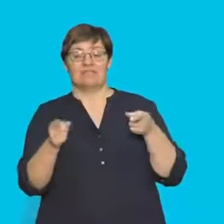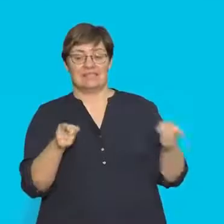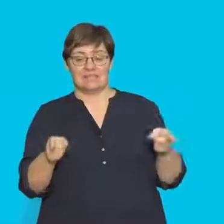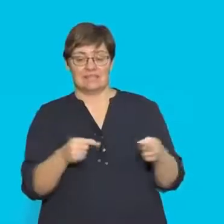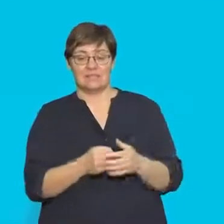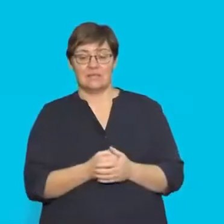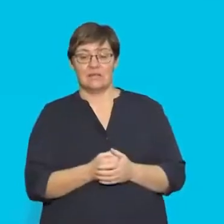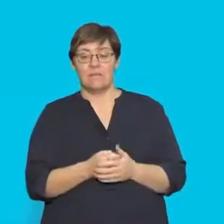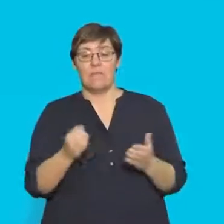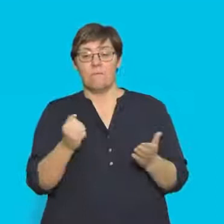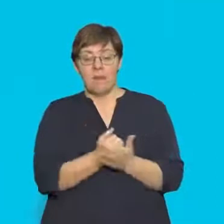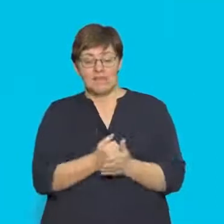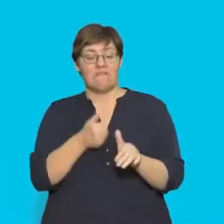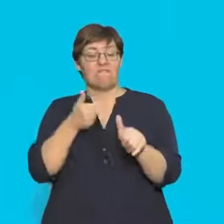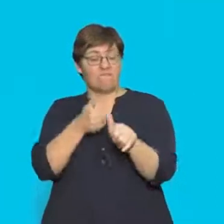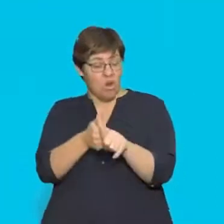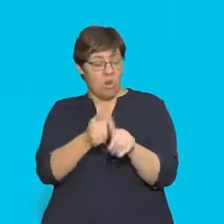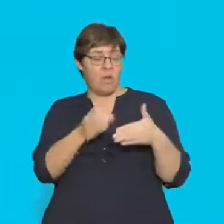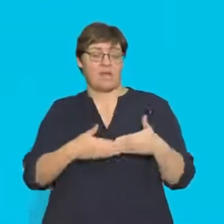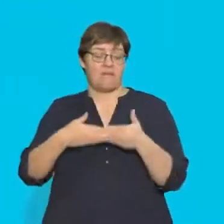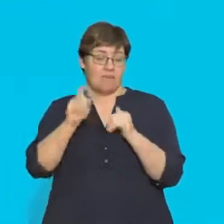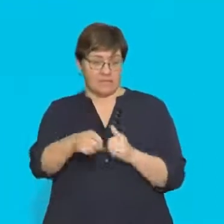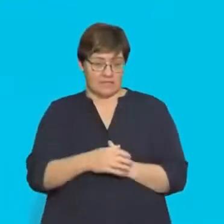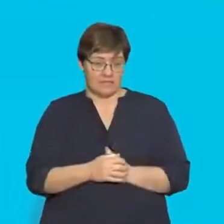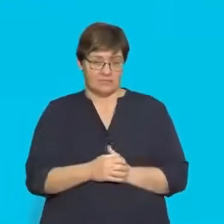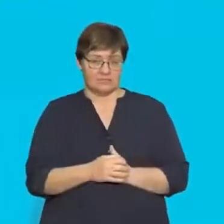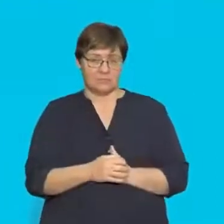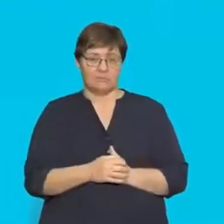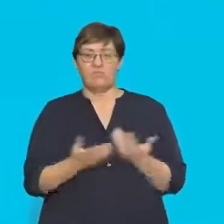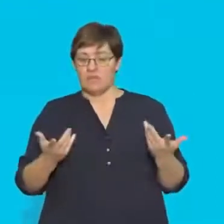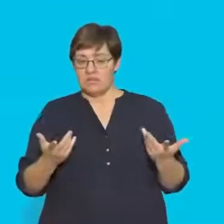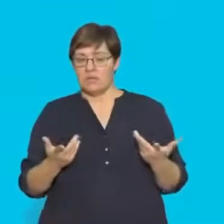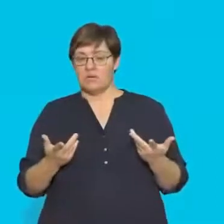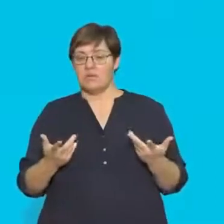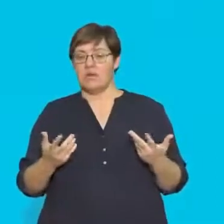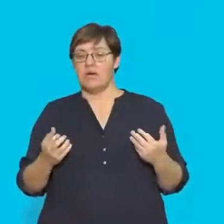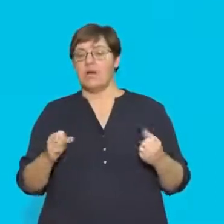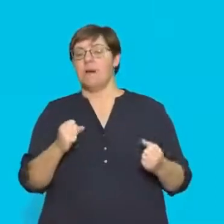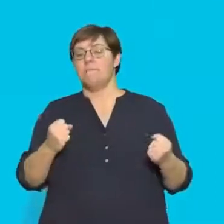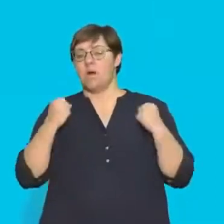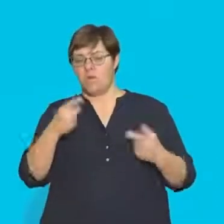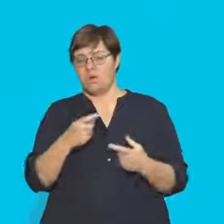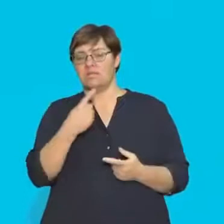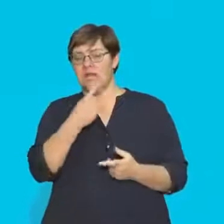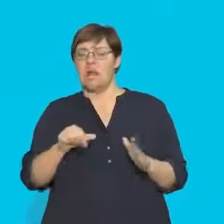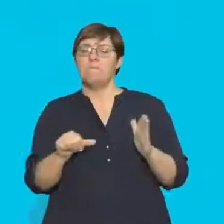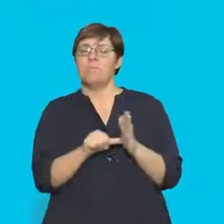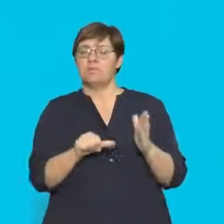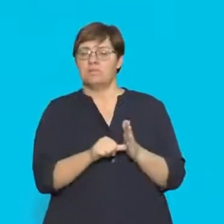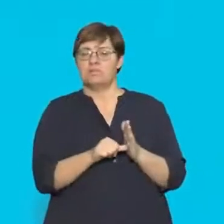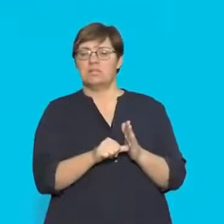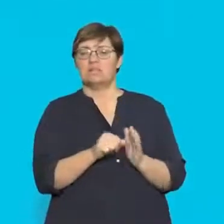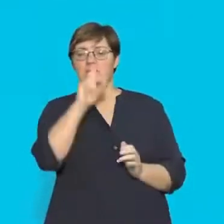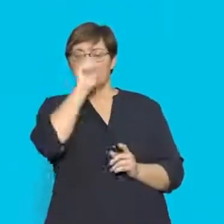sure that you're following that very carefully. Now, I mentioned power just now, and I think it's an important thing to recognize